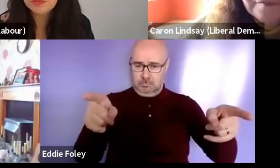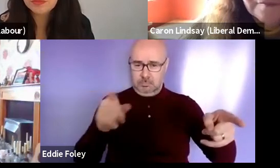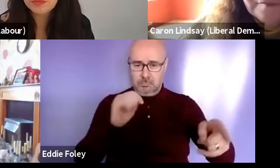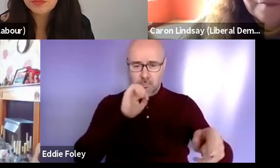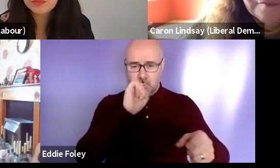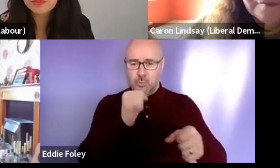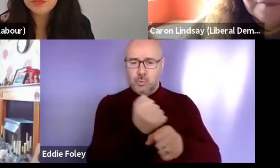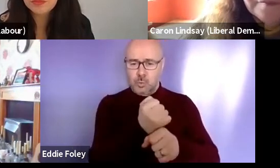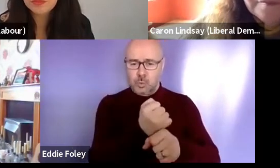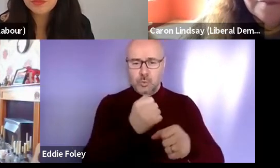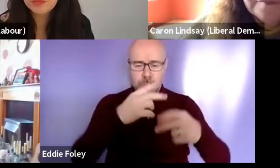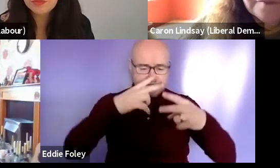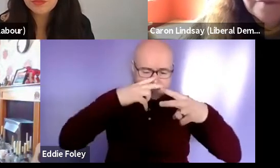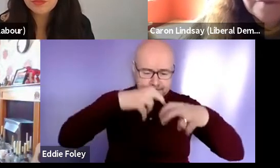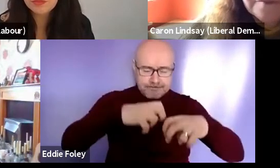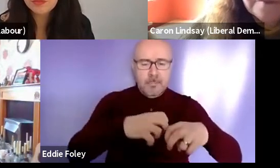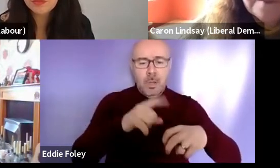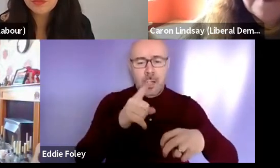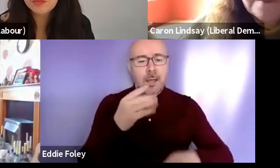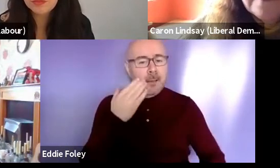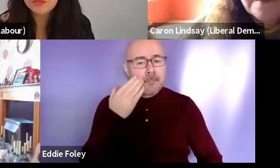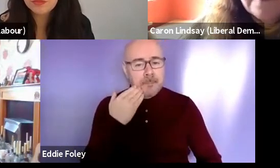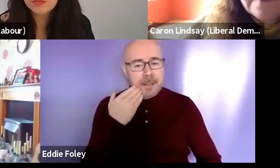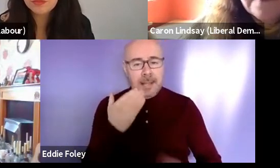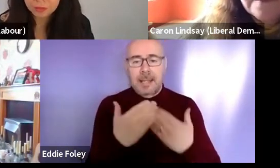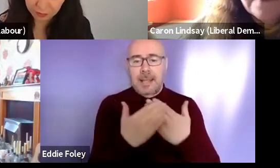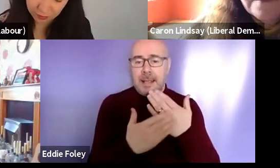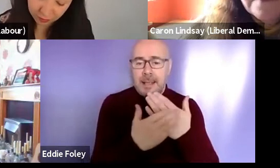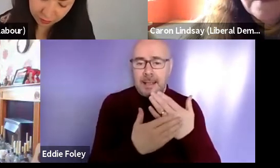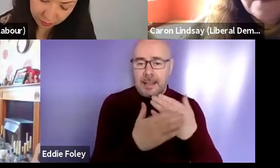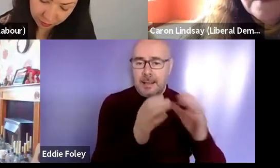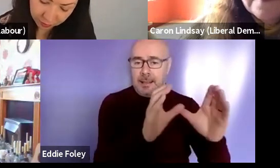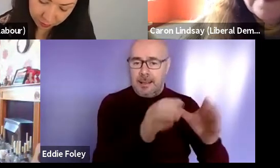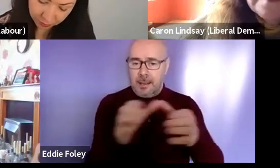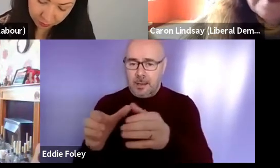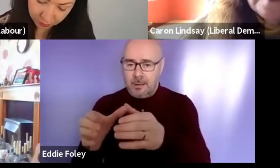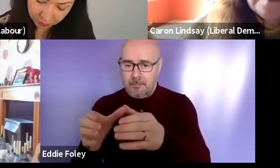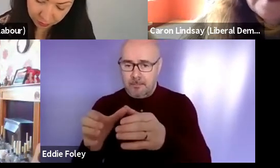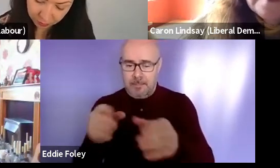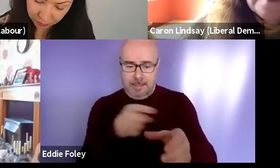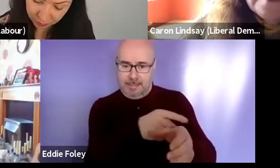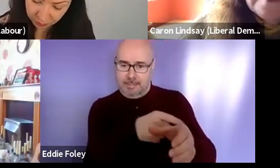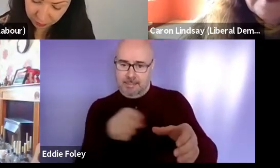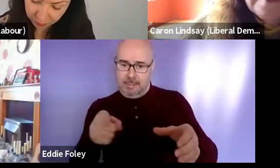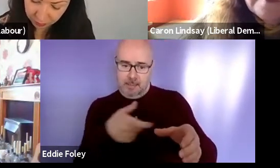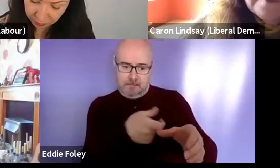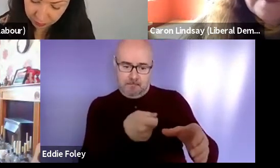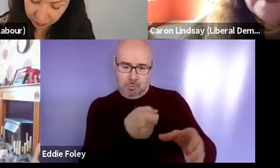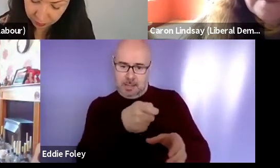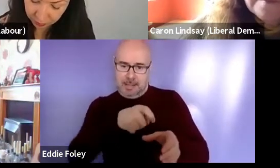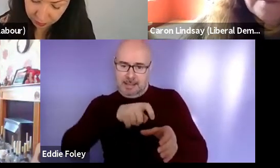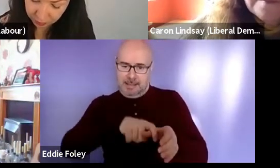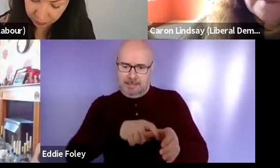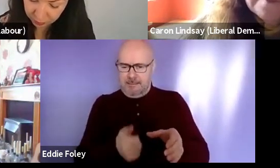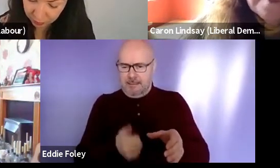include disabled people from Black, Asian and minority ethnic groups who face multiple barriers to inclusion in services. Another